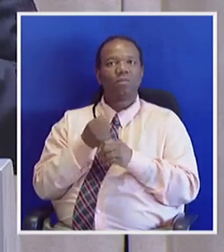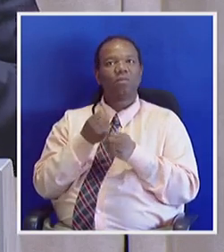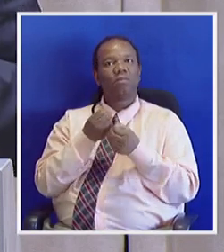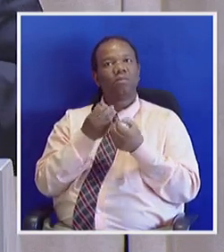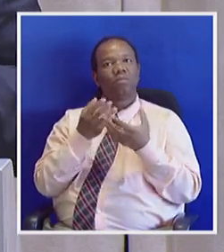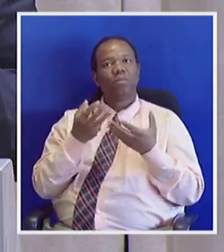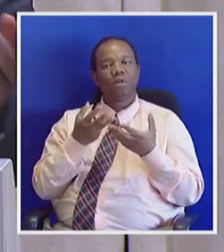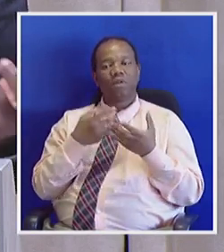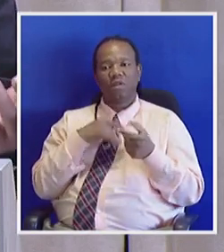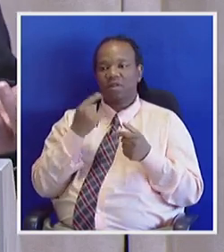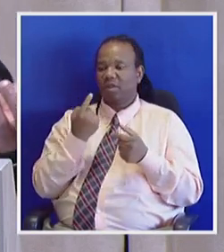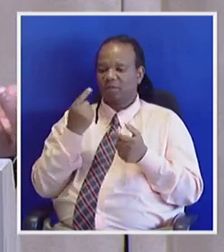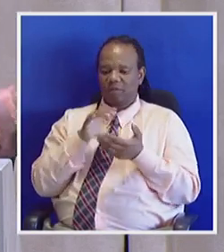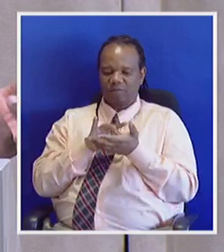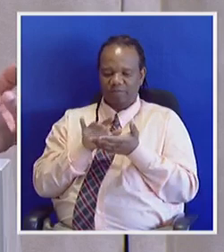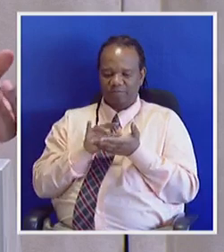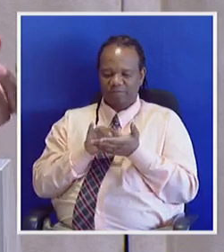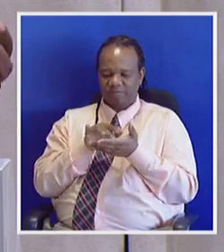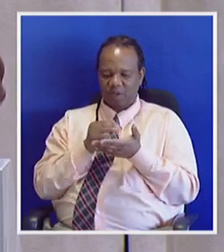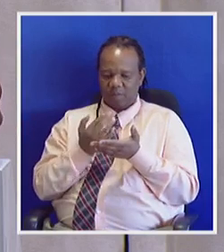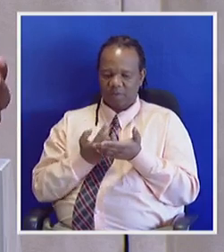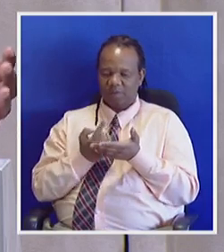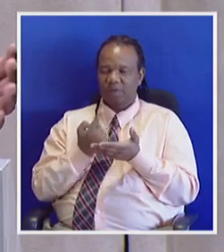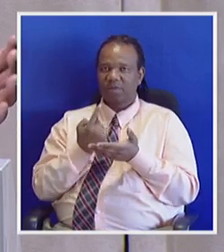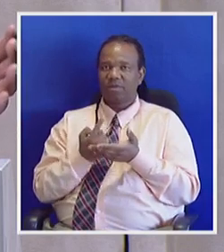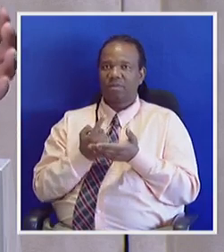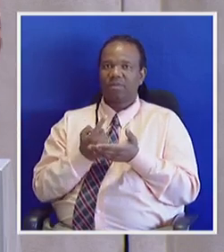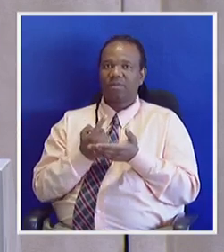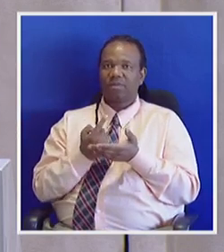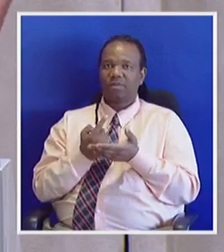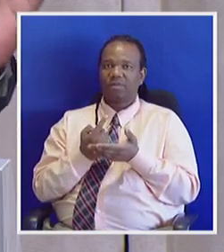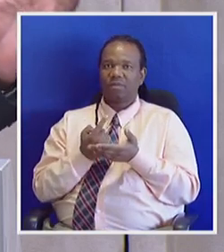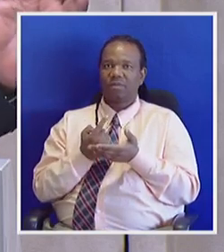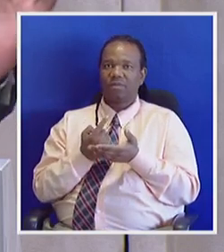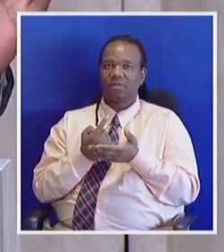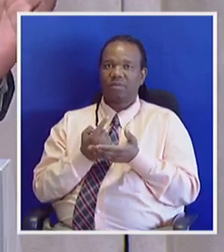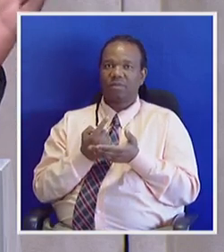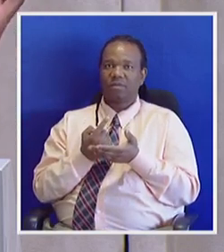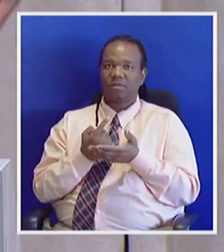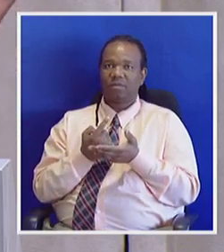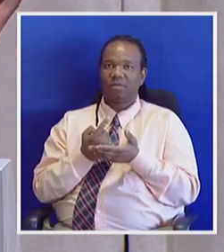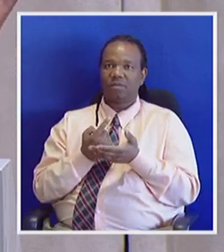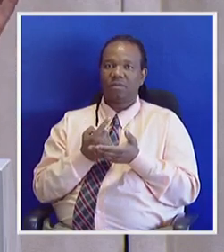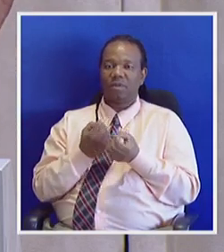they do their own calculations, and we found that in the main, the bulk of the workers would be getting around